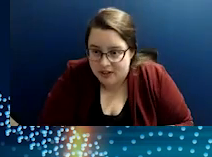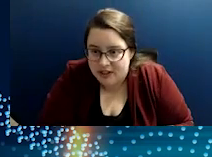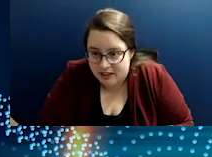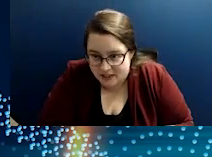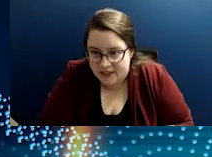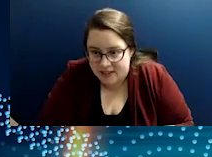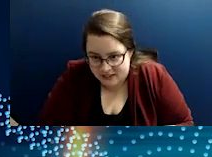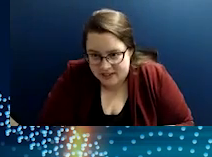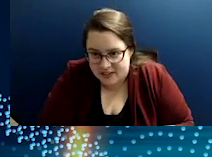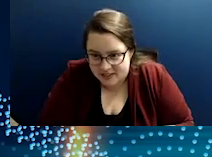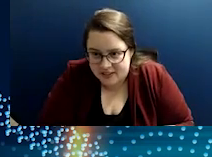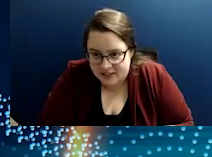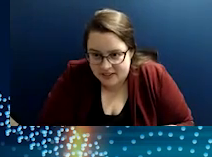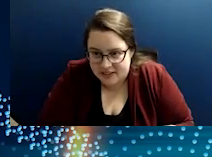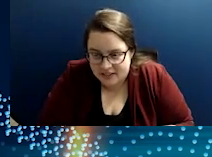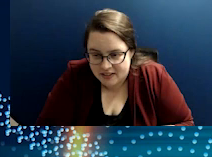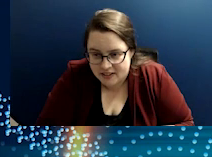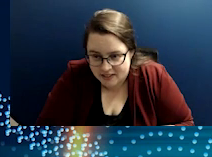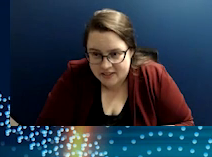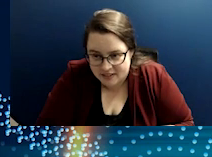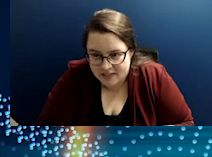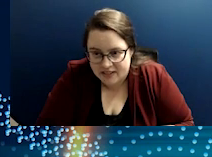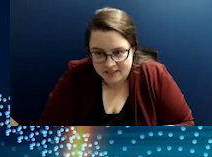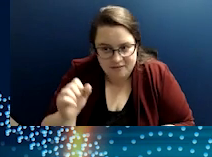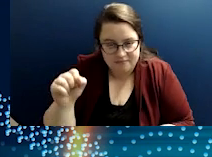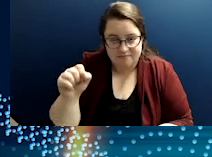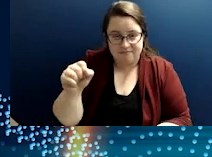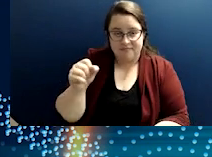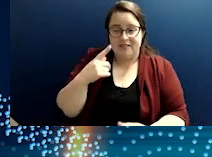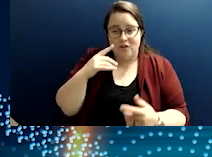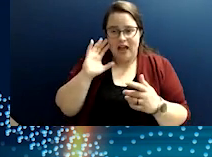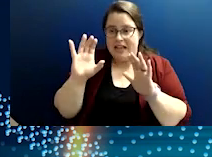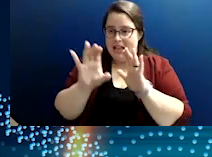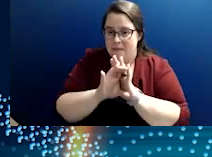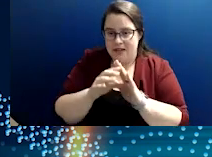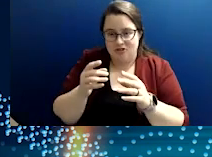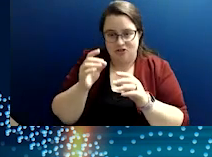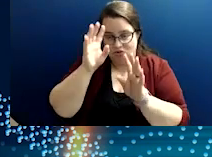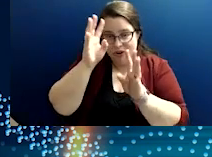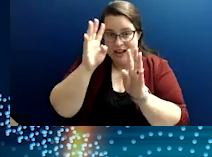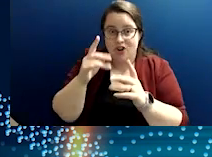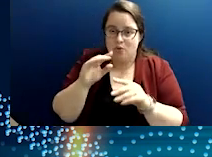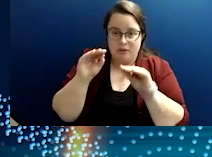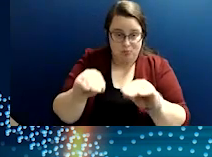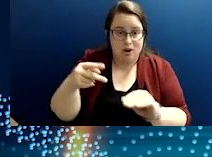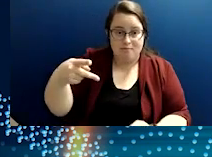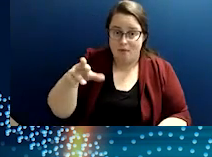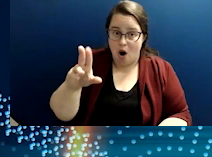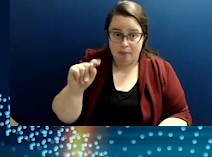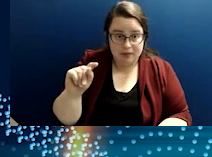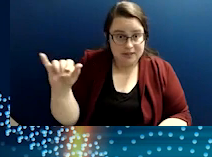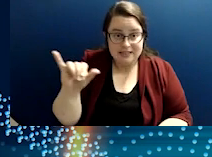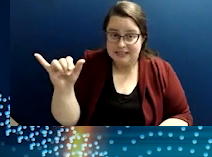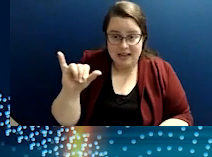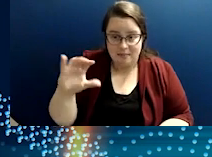these image creators, you just put in a prompt similar to what you do with the ChatGPT, and it